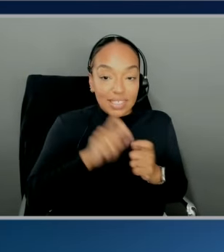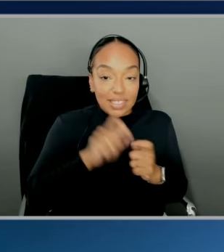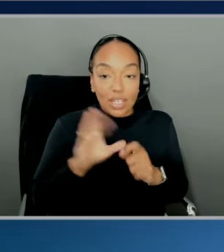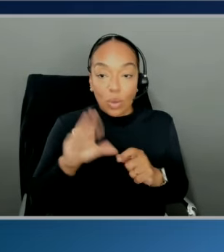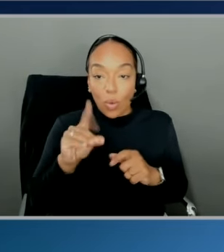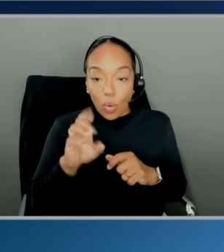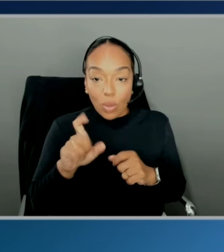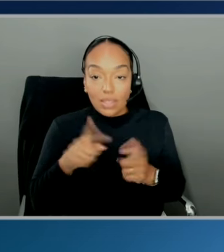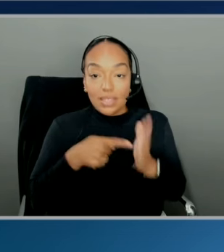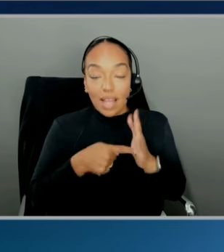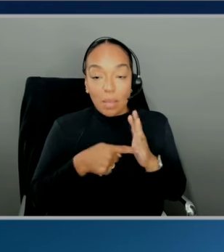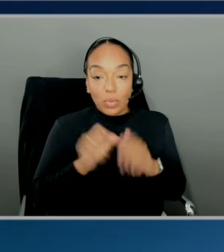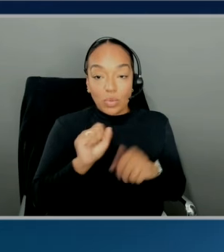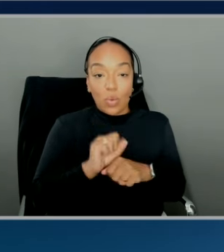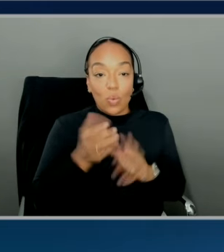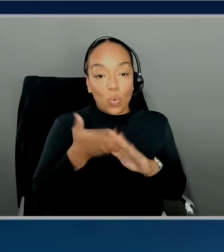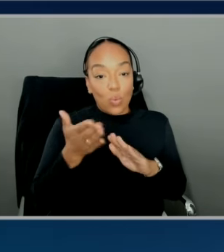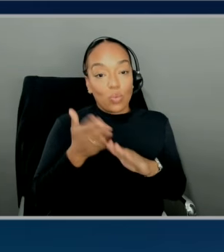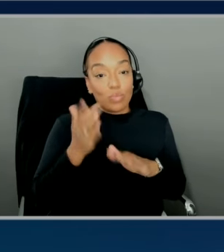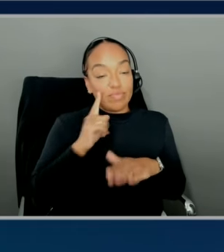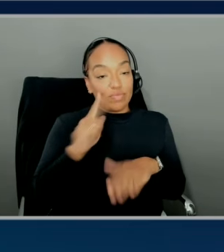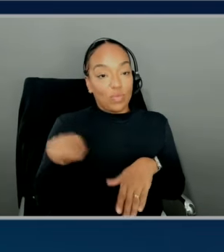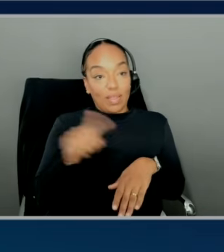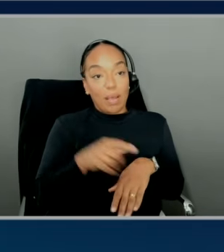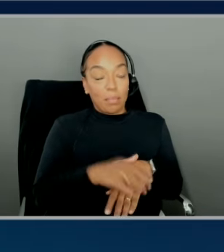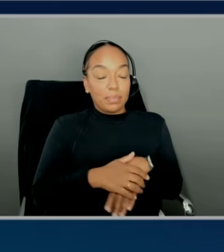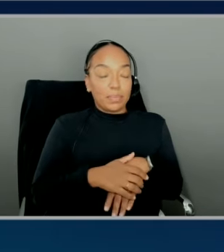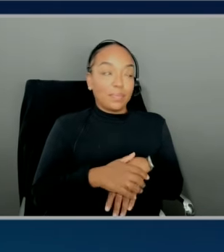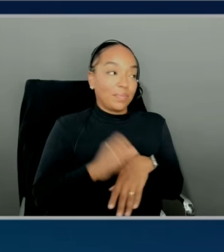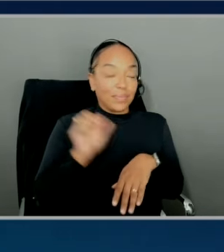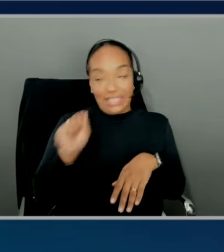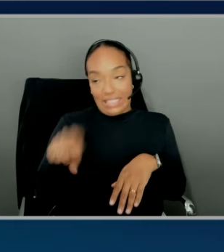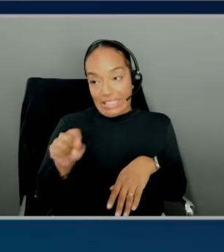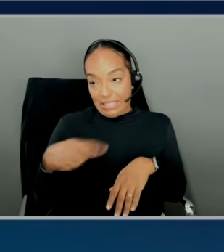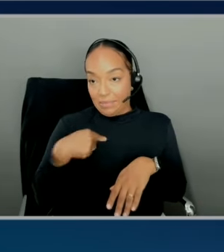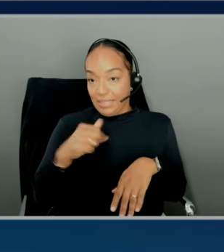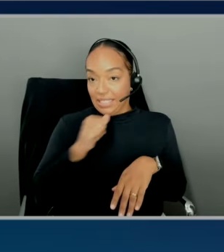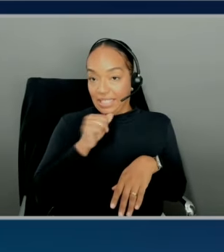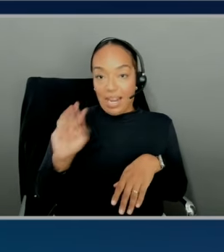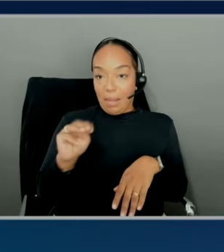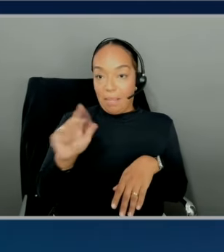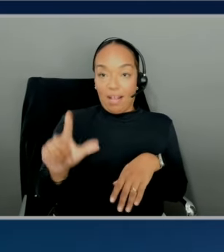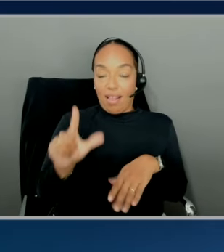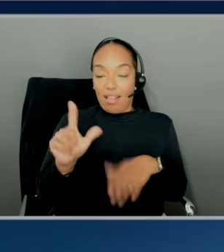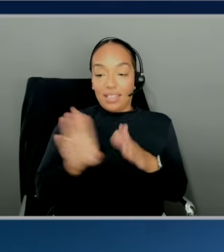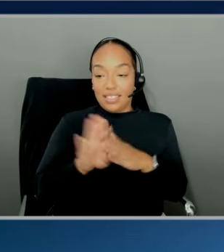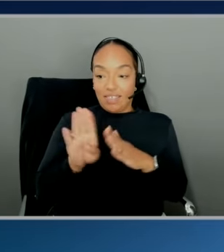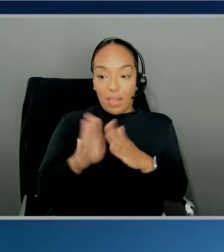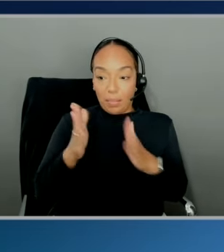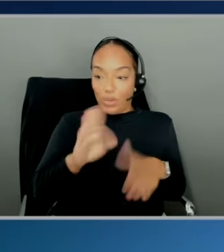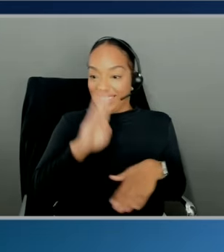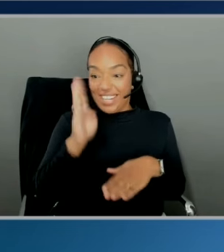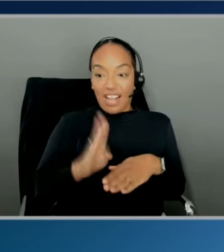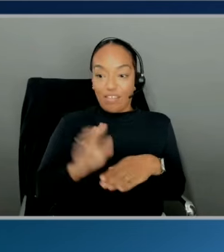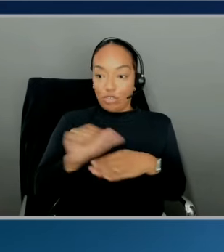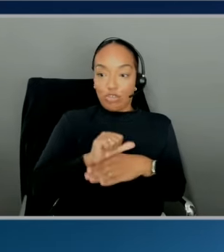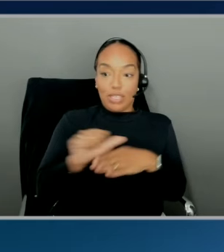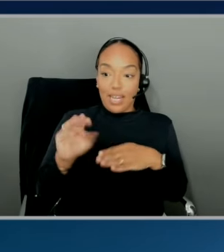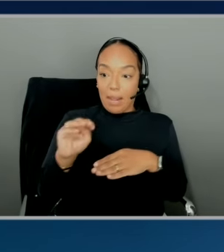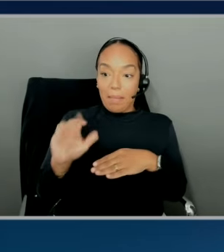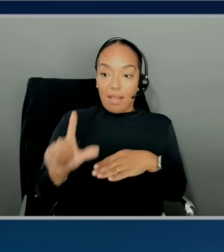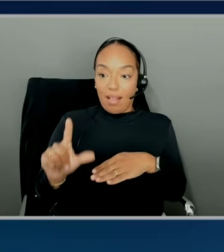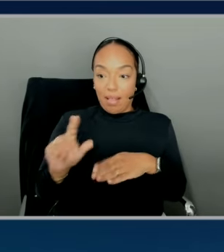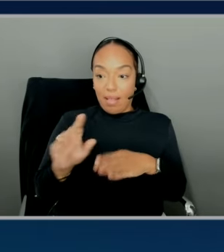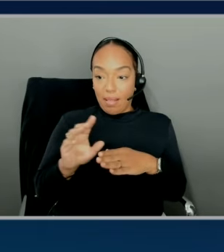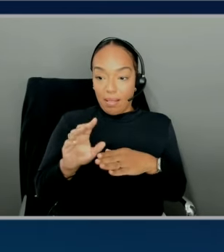them. Yes, yes. I mean, I'm not an ML developer. Yeah. I've never trained an ML model, but I am a developer. Never? Got